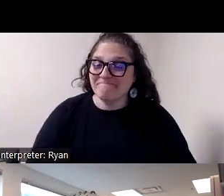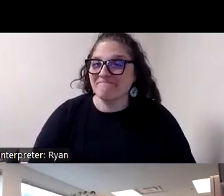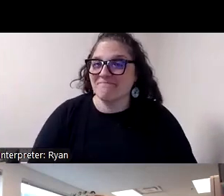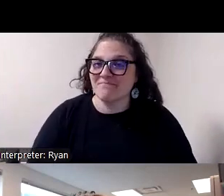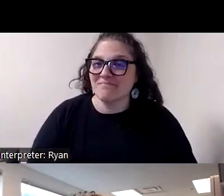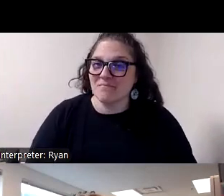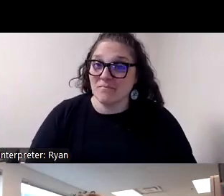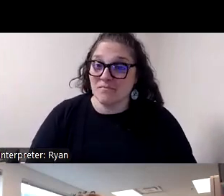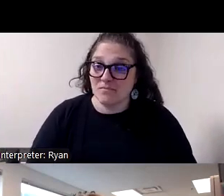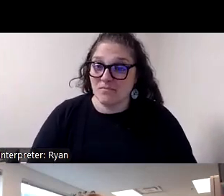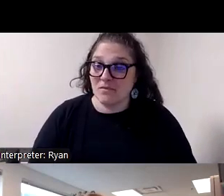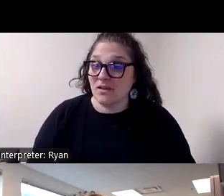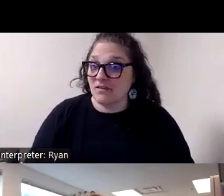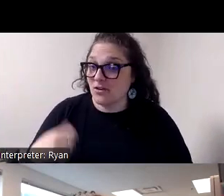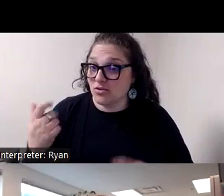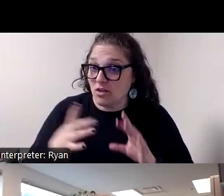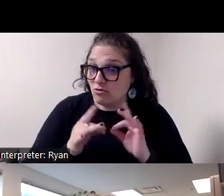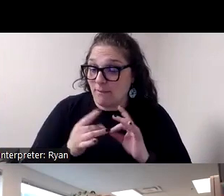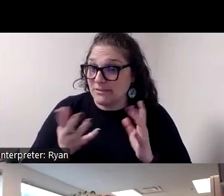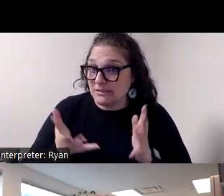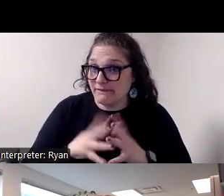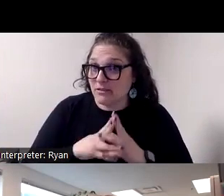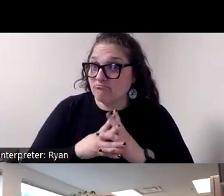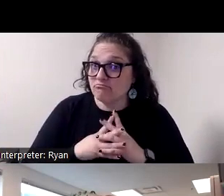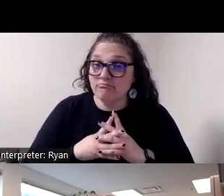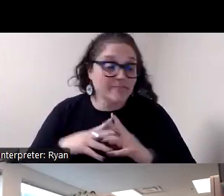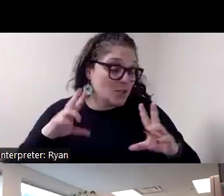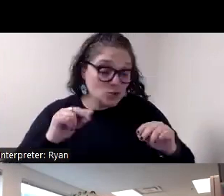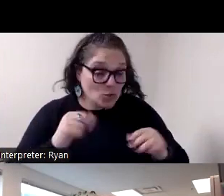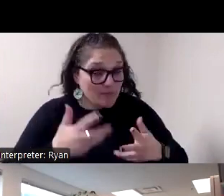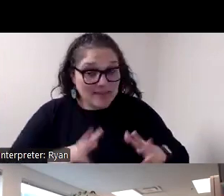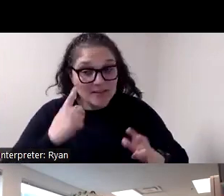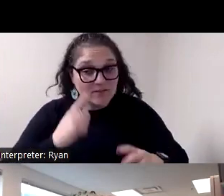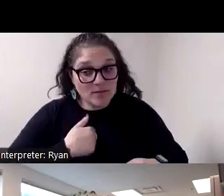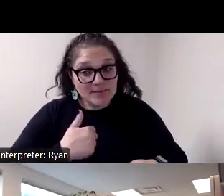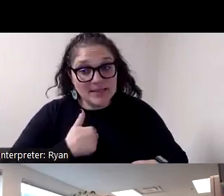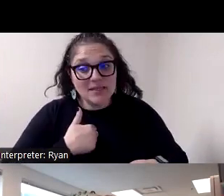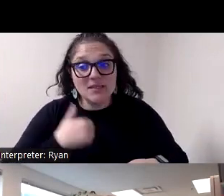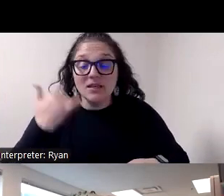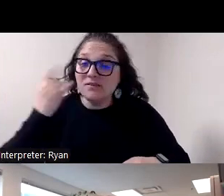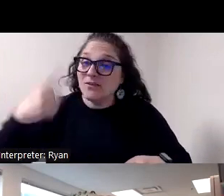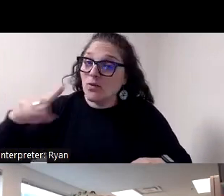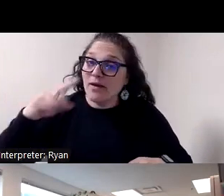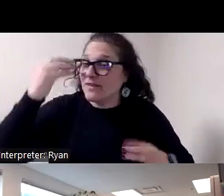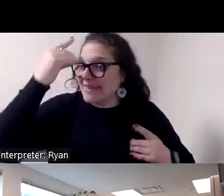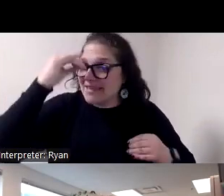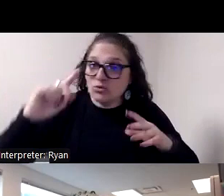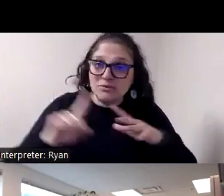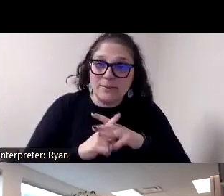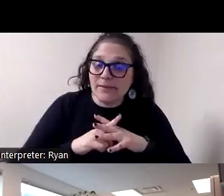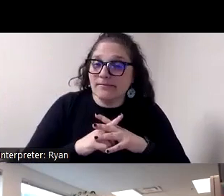Unless there's anything else you want to bring up here. No, that's it on my end. If you guys ever think of any